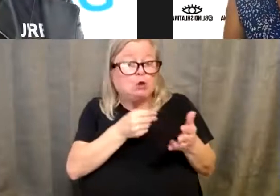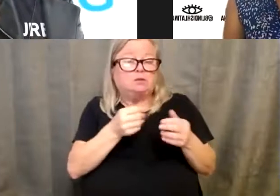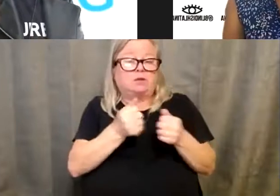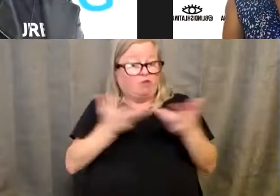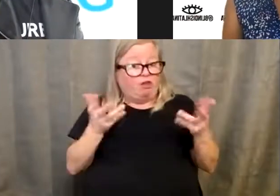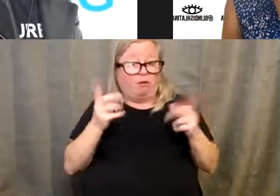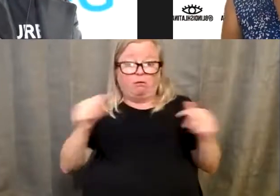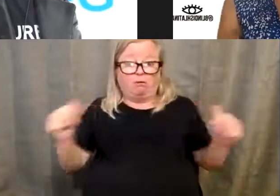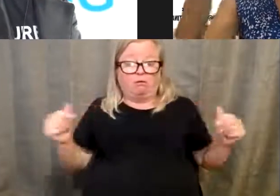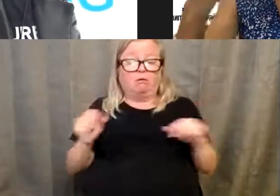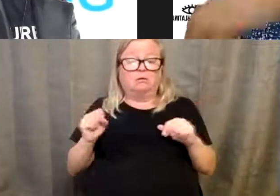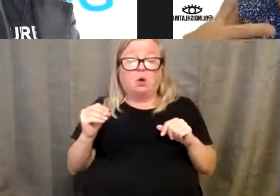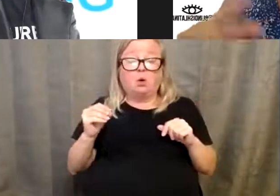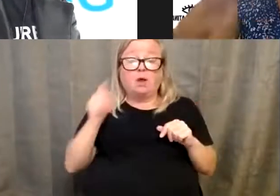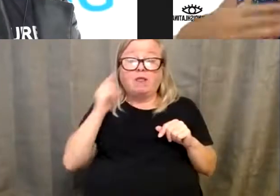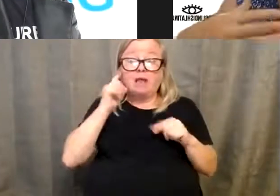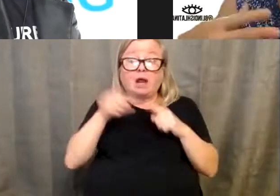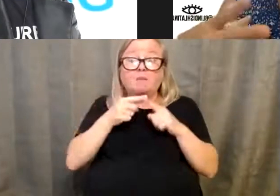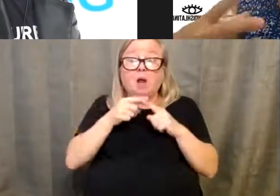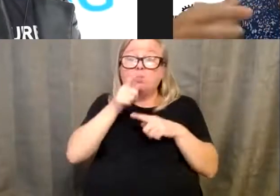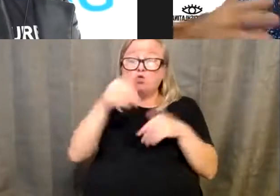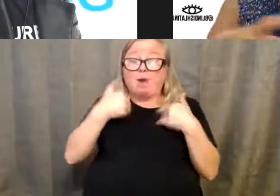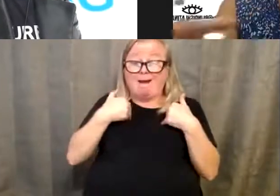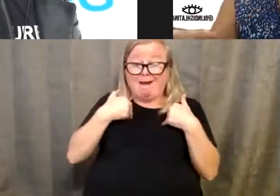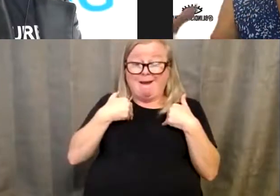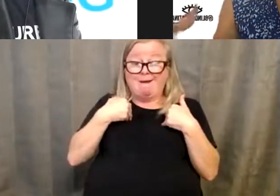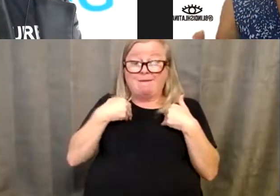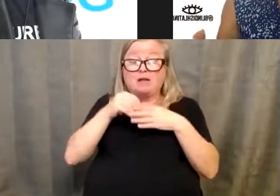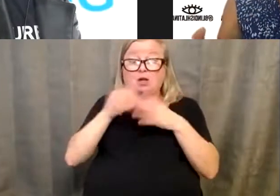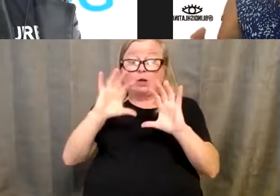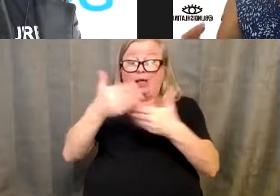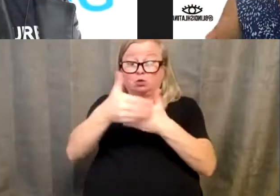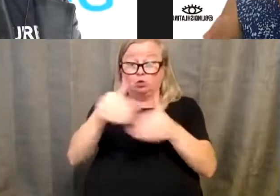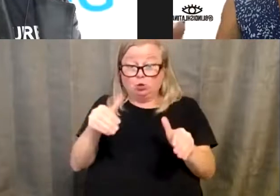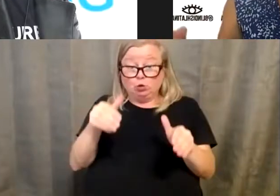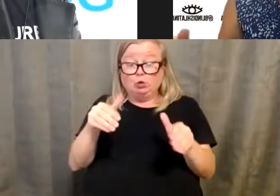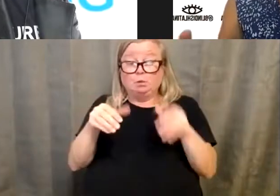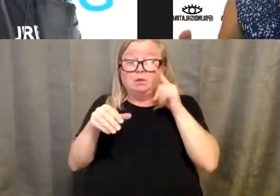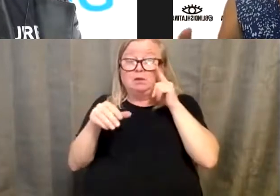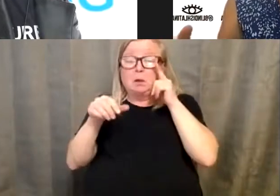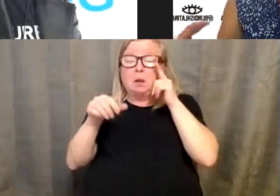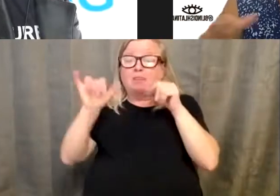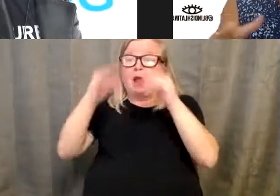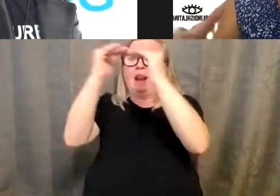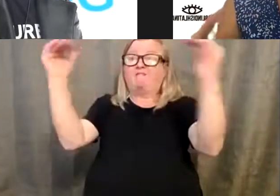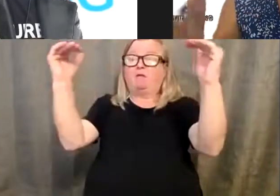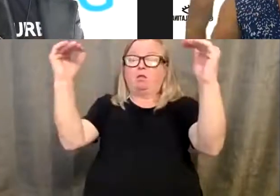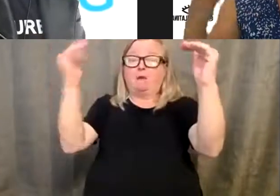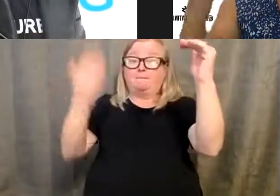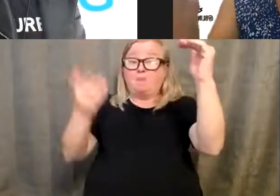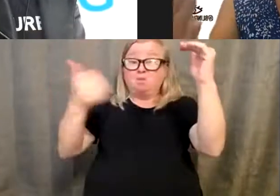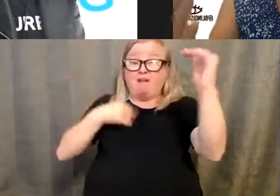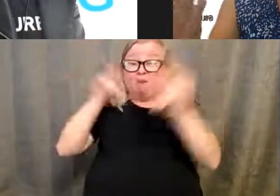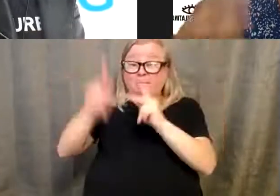things. So thinking about who you have in a classroom at this level, you might have people that